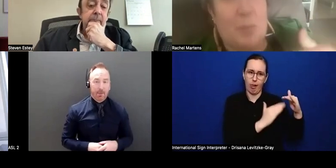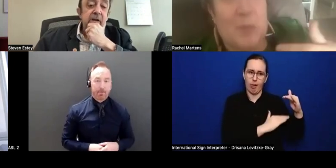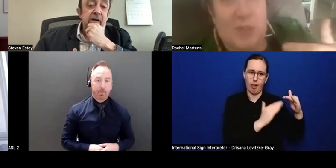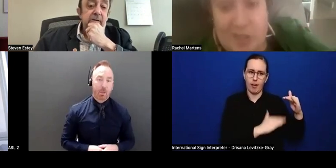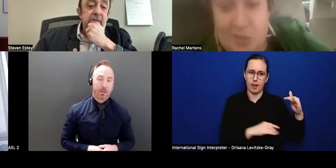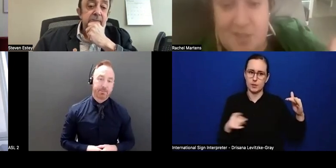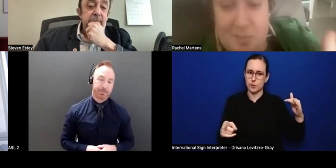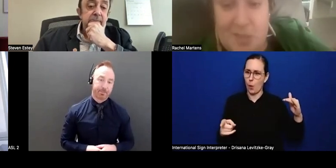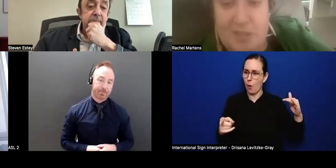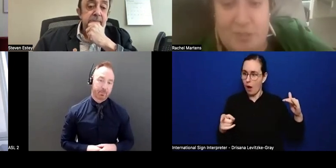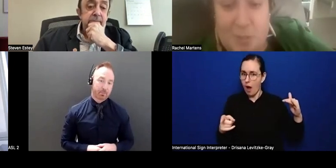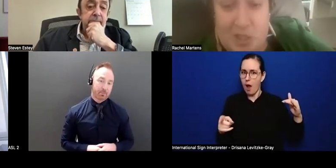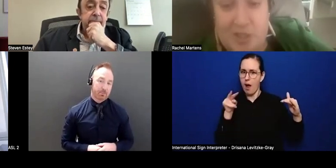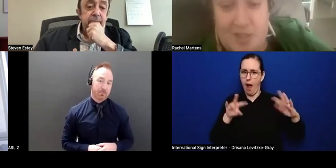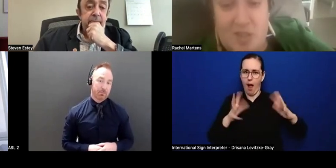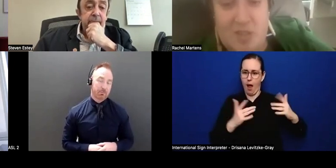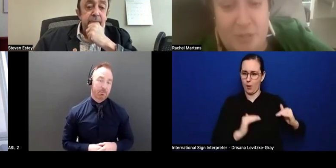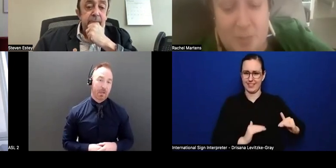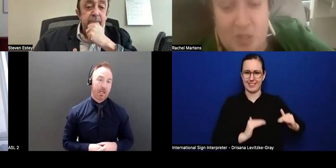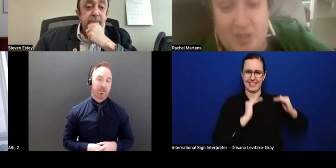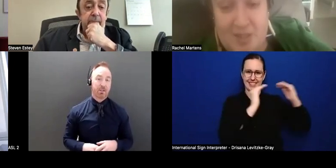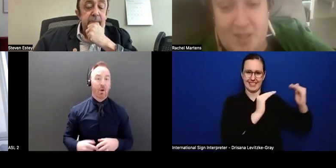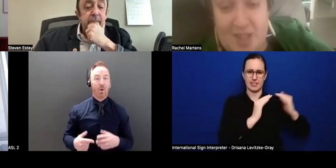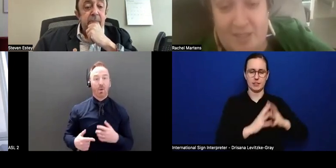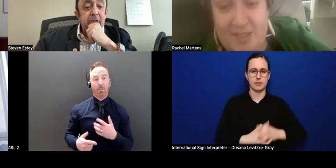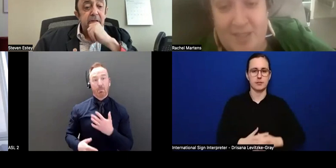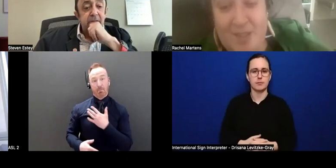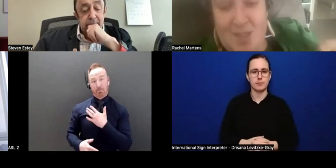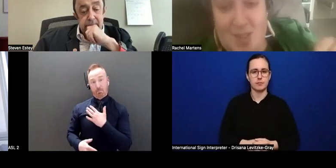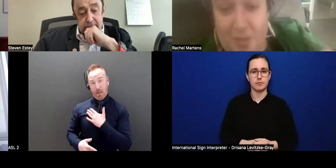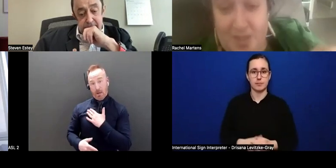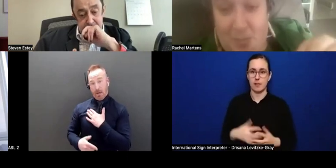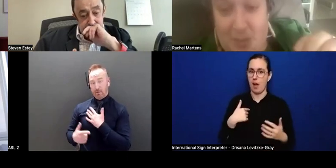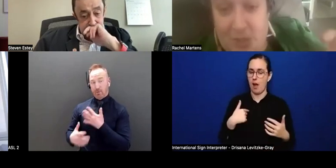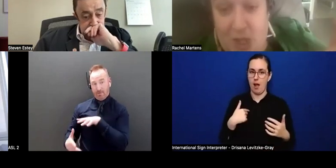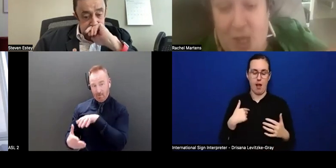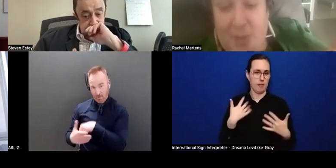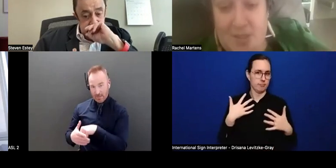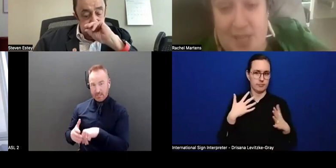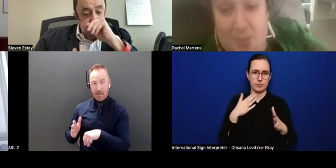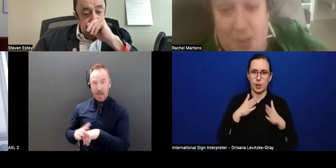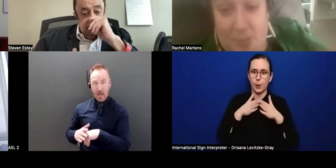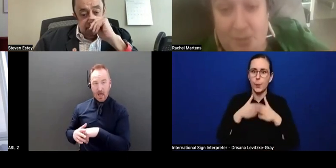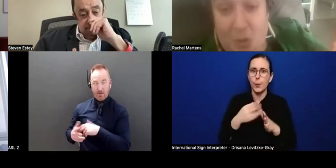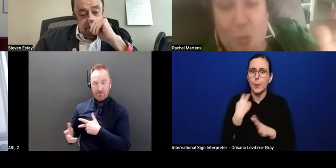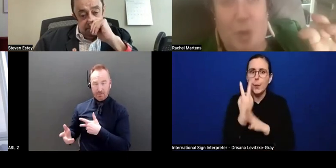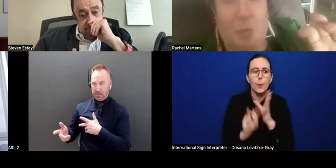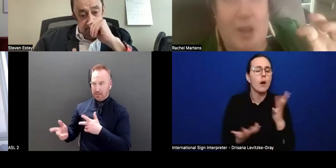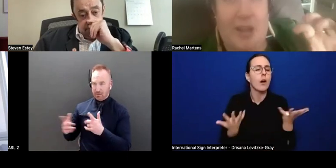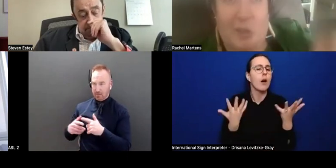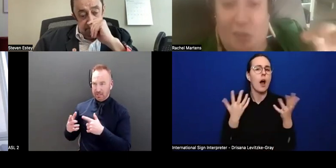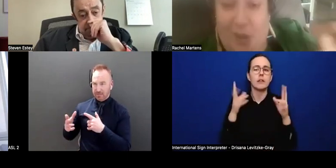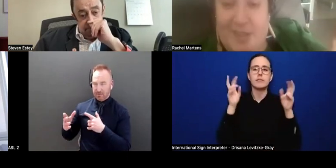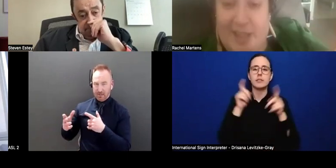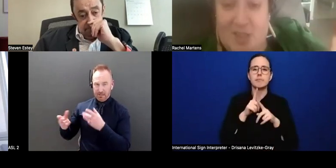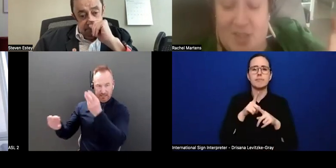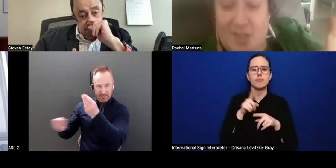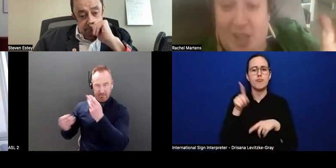from a personal interest in misinformation and disinformation, is that some of the bigger topics came up, were brought out